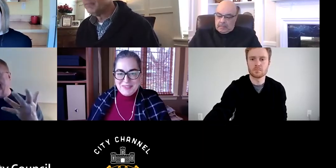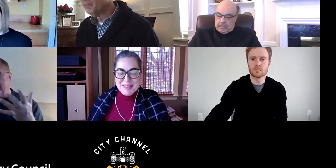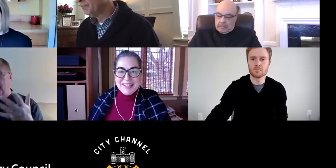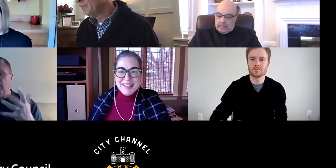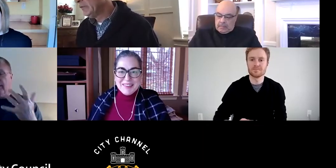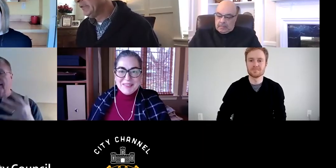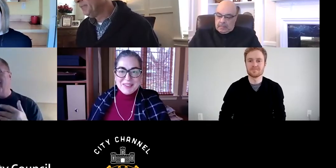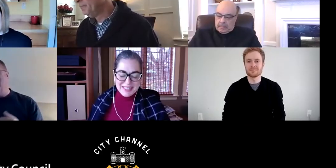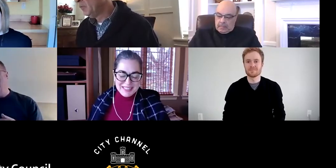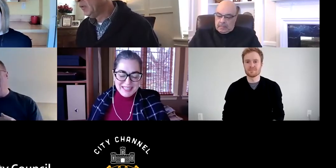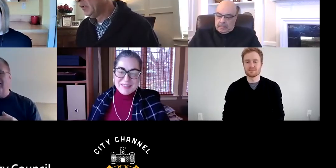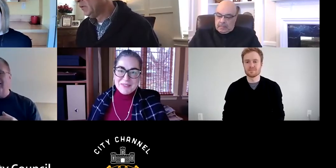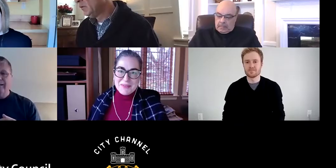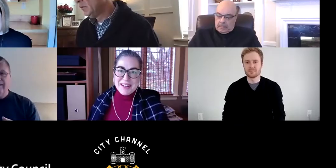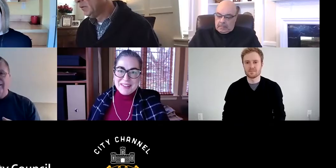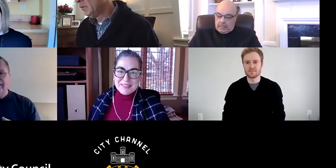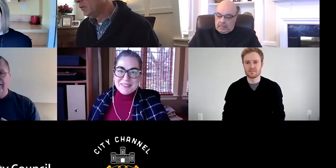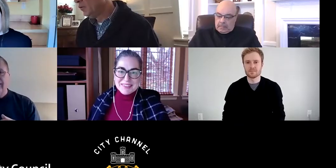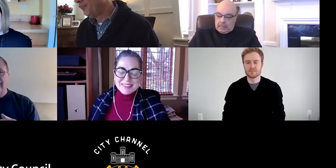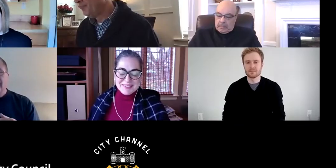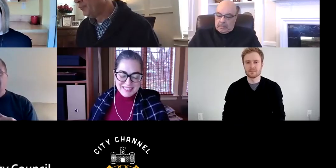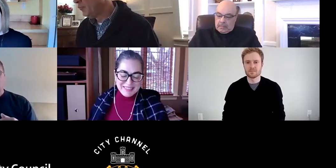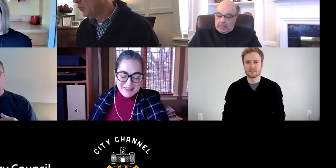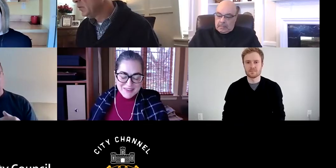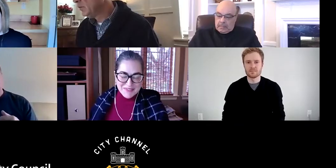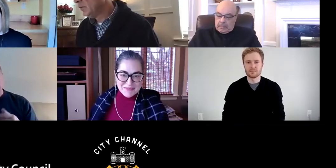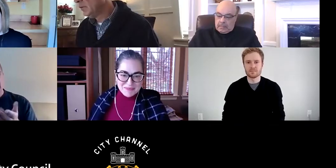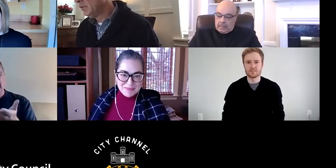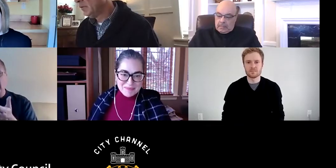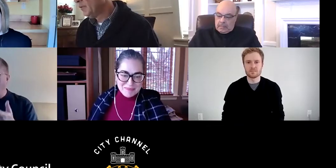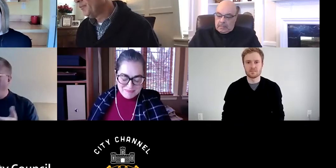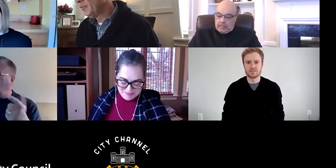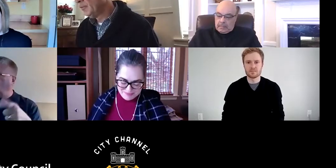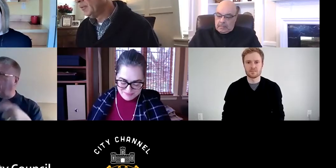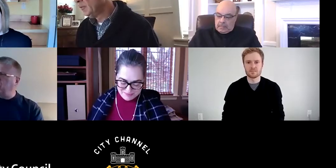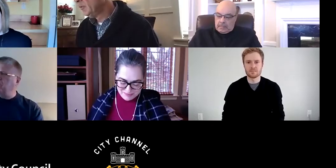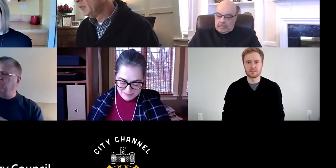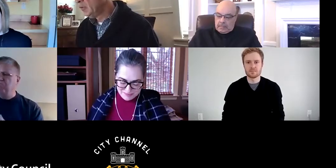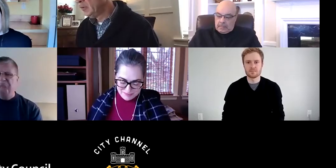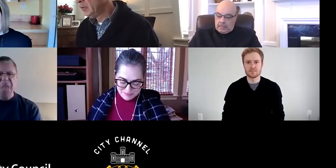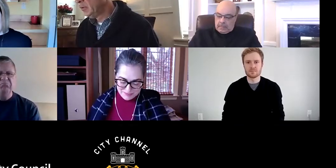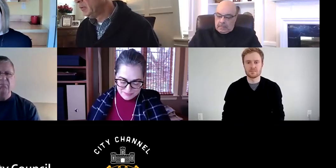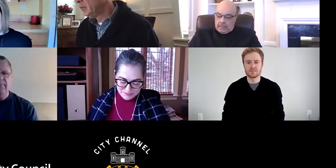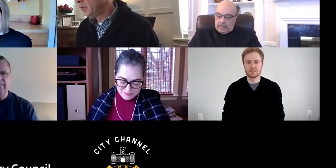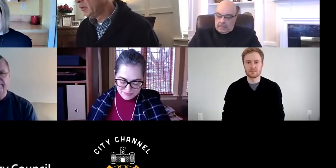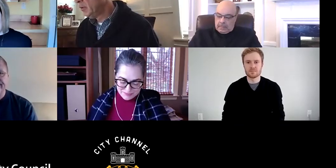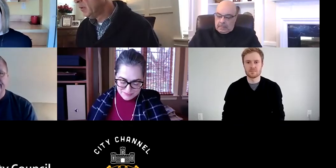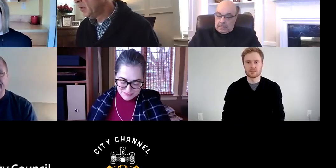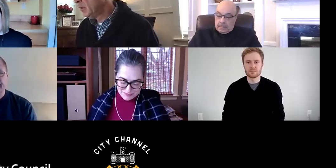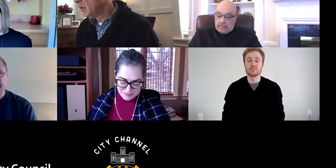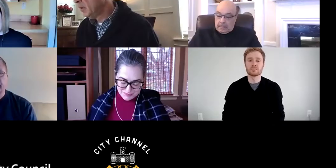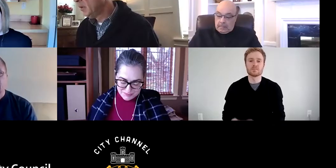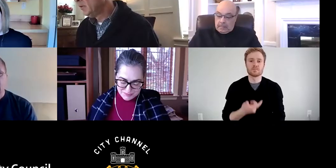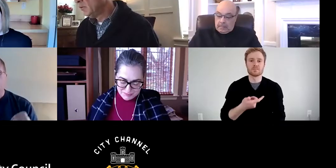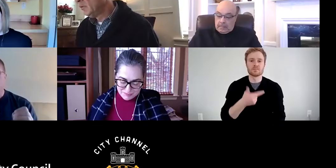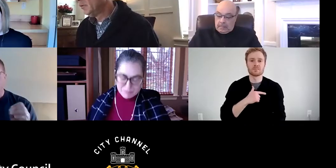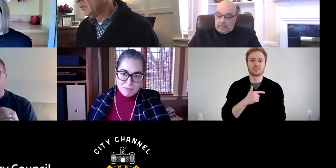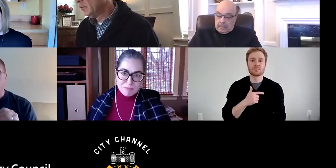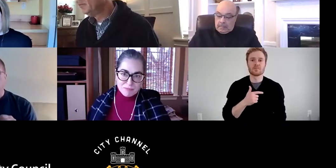I just want to thank Councilwoman Gross, because she has been really amazing and really, really pushing the buttons to make sure that this comes to the council in the